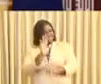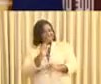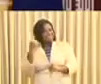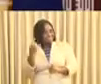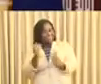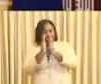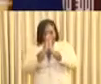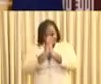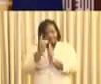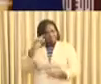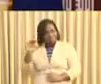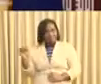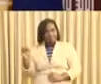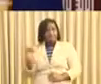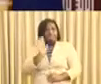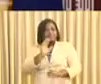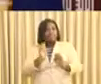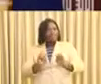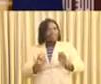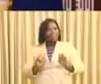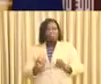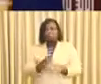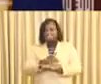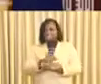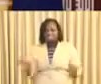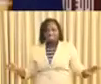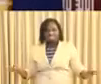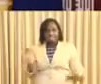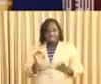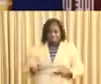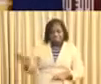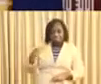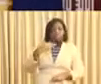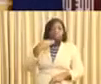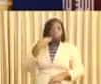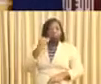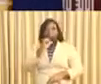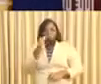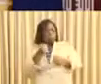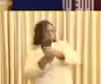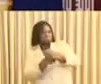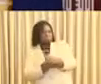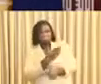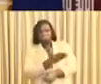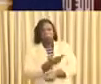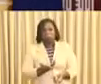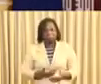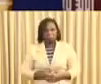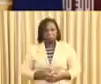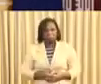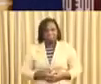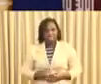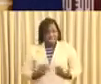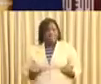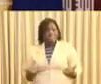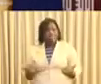vain if we at home do not support them. In addition to the incentive package